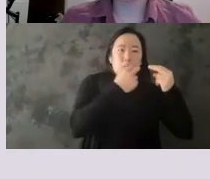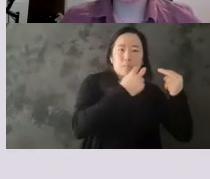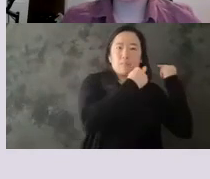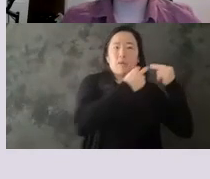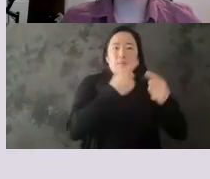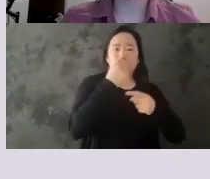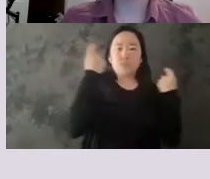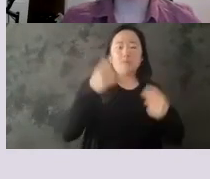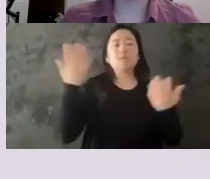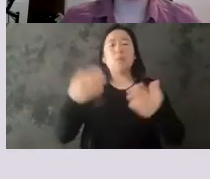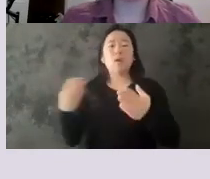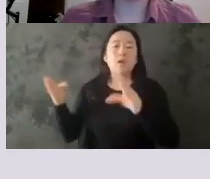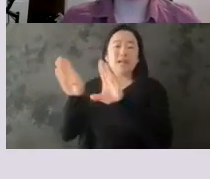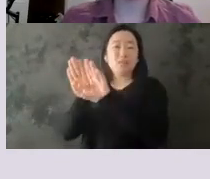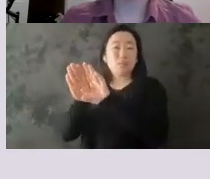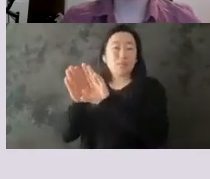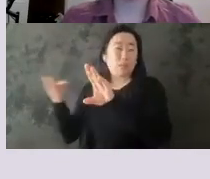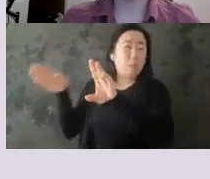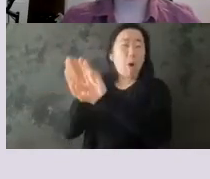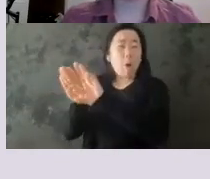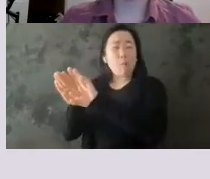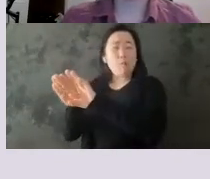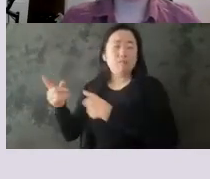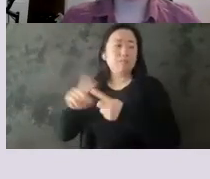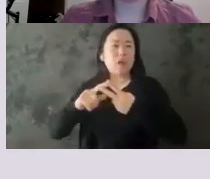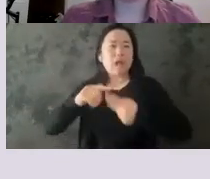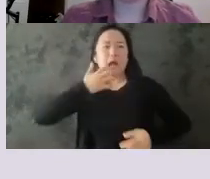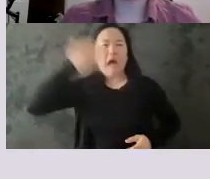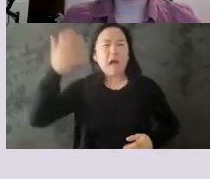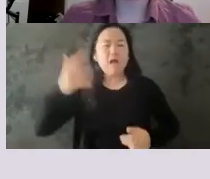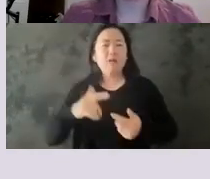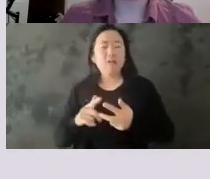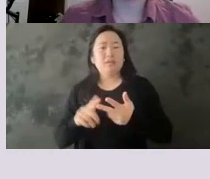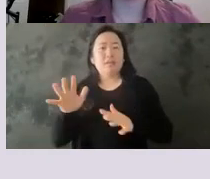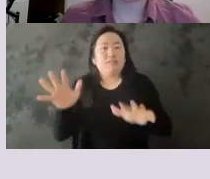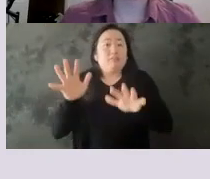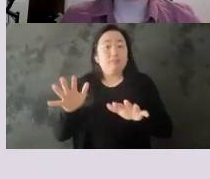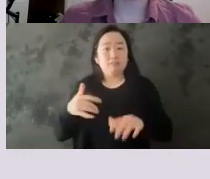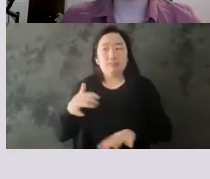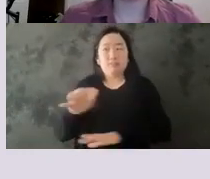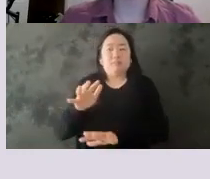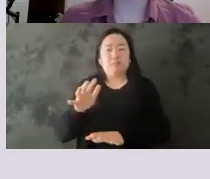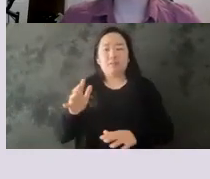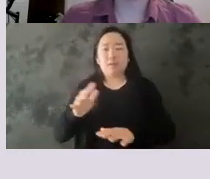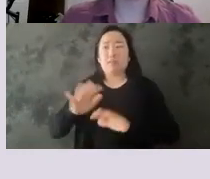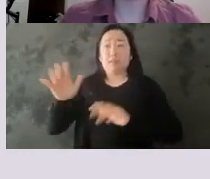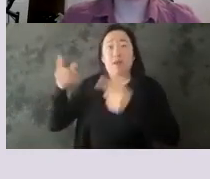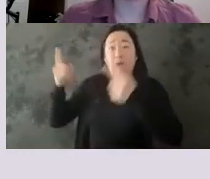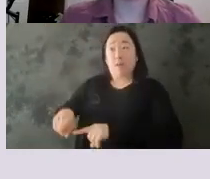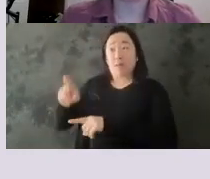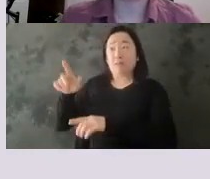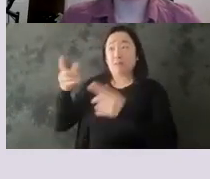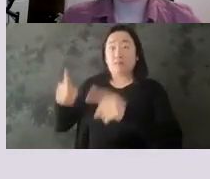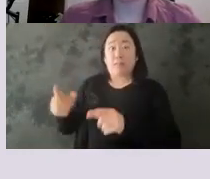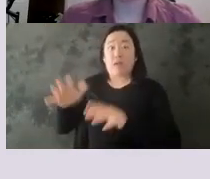door slamming, someone yelling, kind of just that jolt, and you're put back in that situation where you experienced